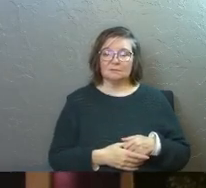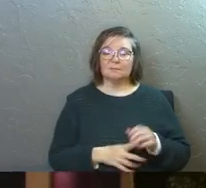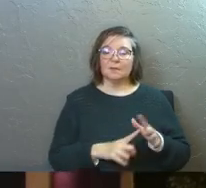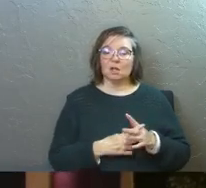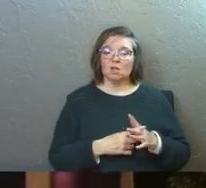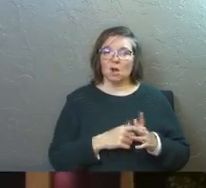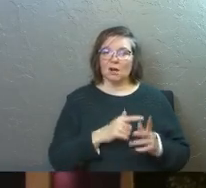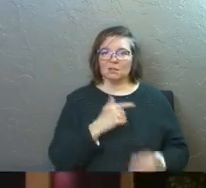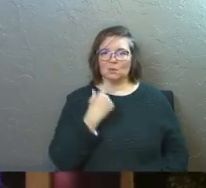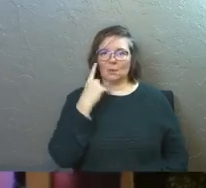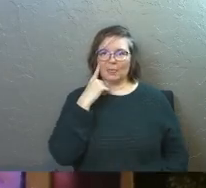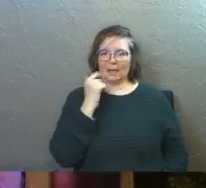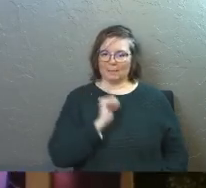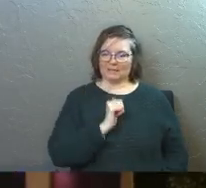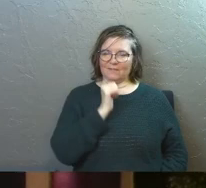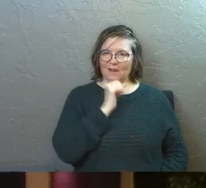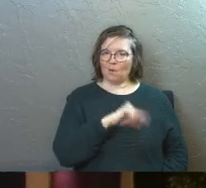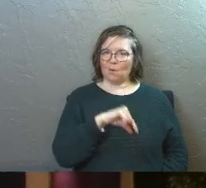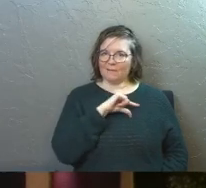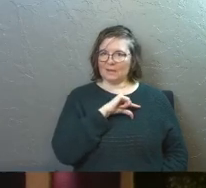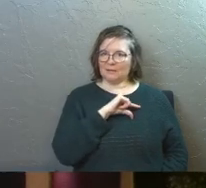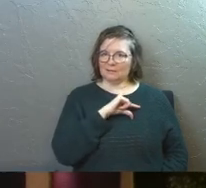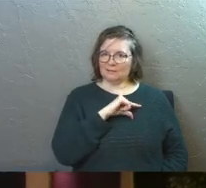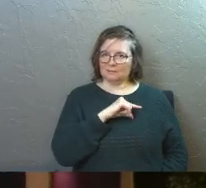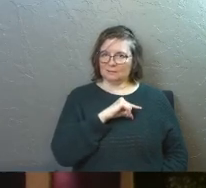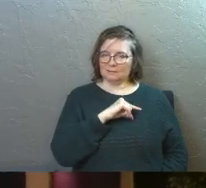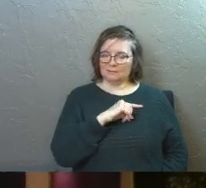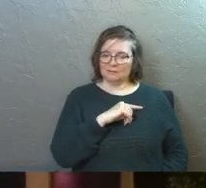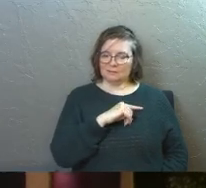And I started to disqualify myself again.